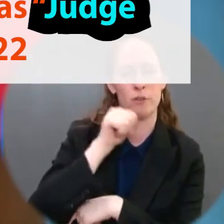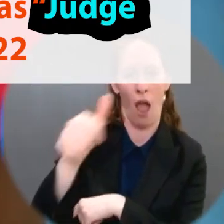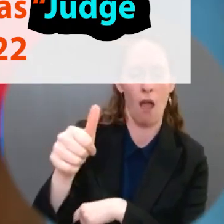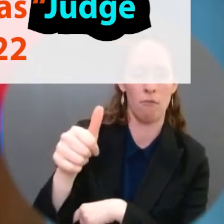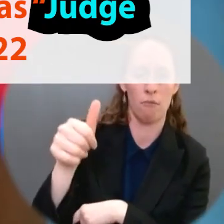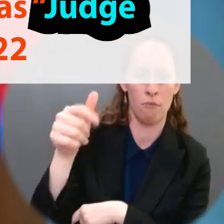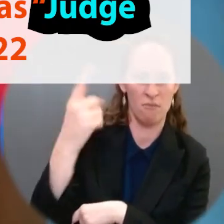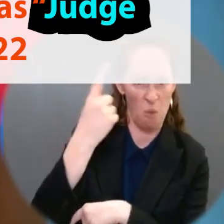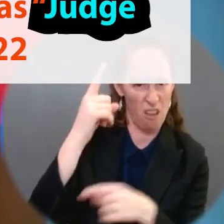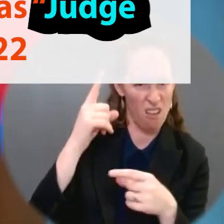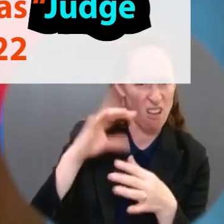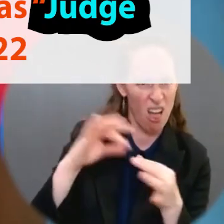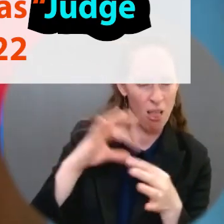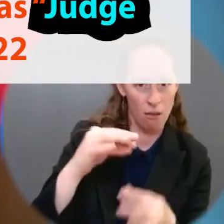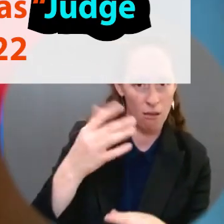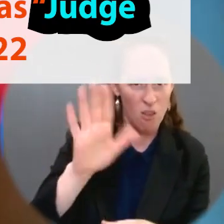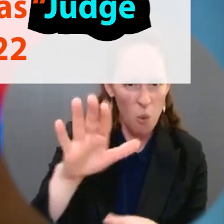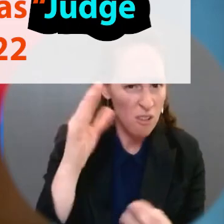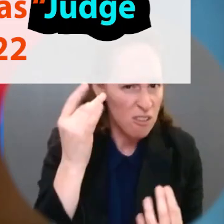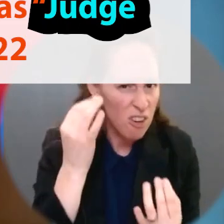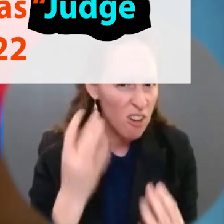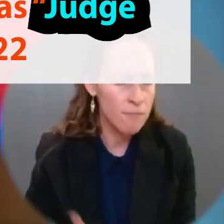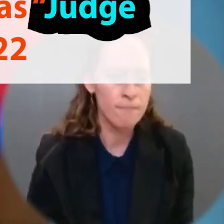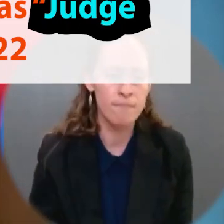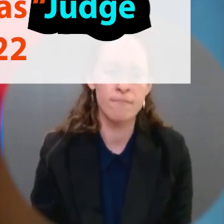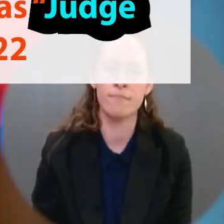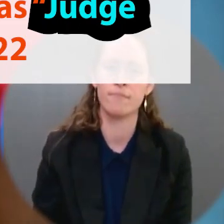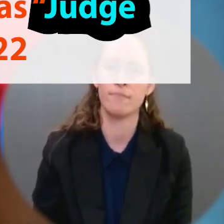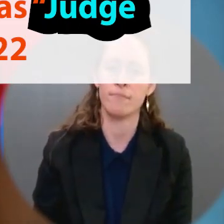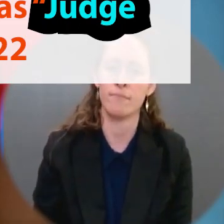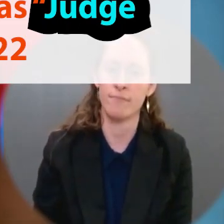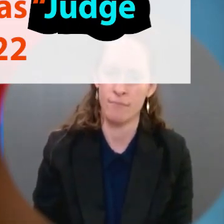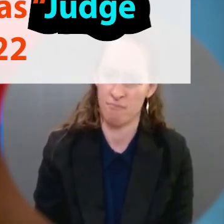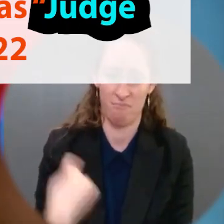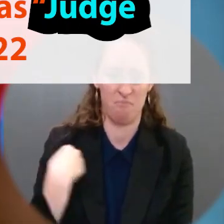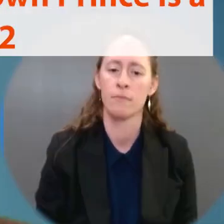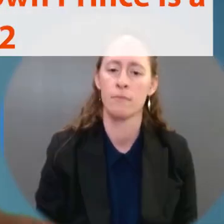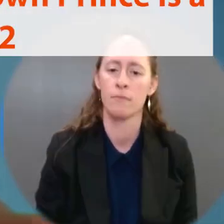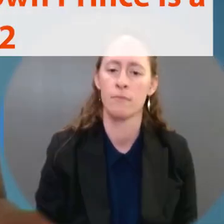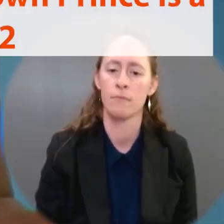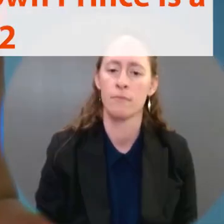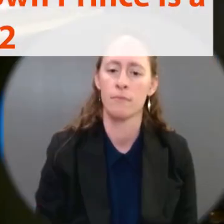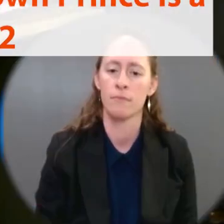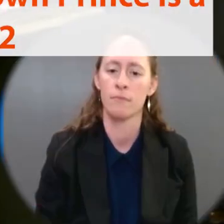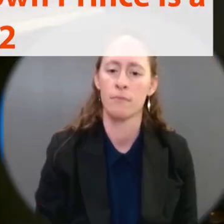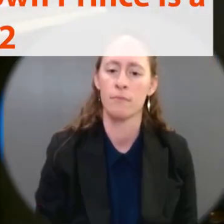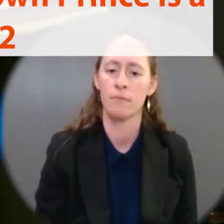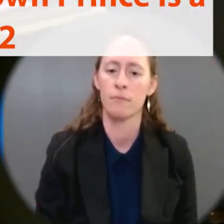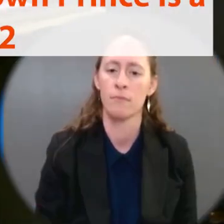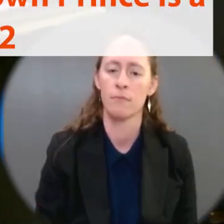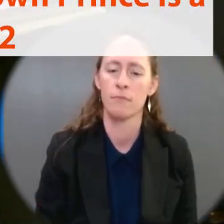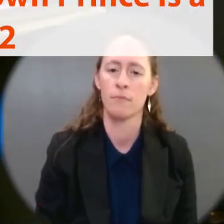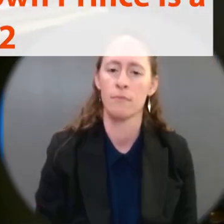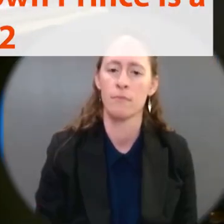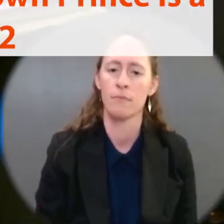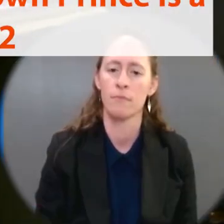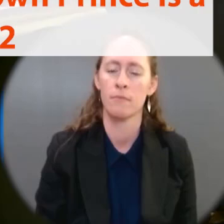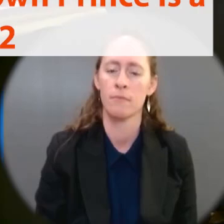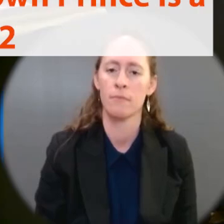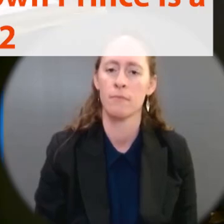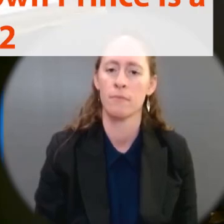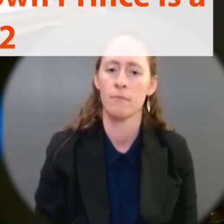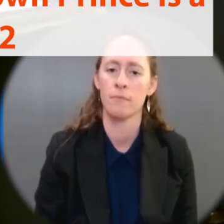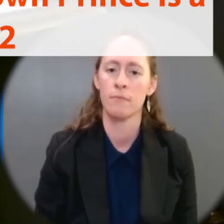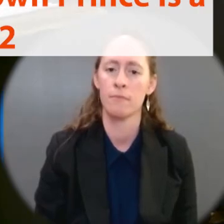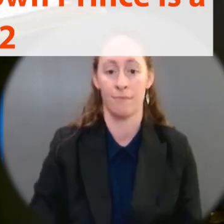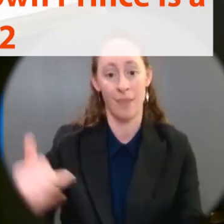saw from Judge Thompson is that they're looking to go further. The president, now that he's back from Saudi Arabia,